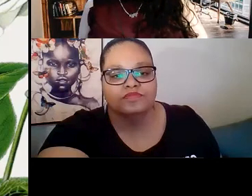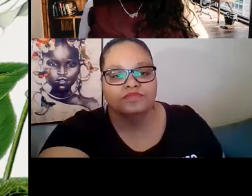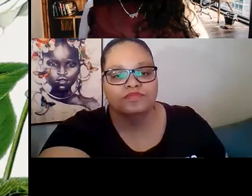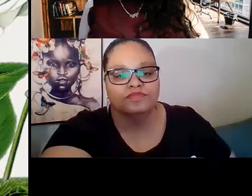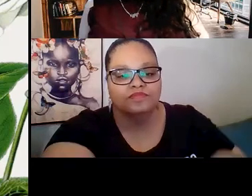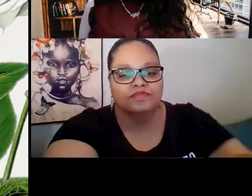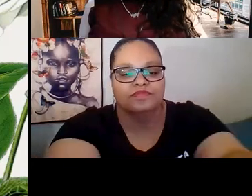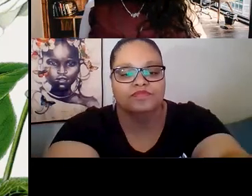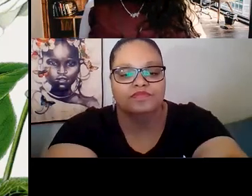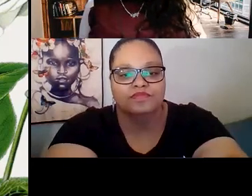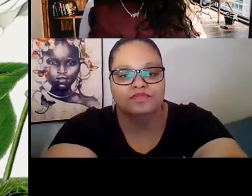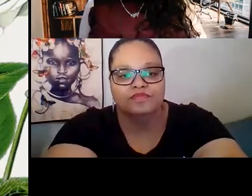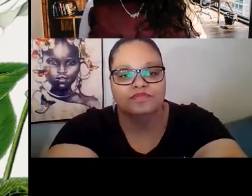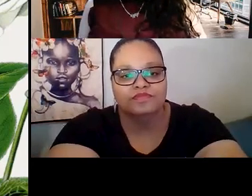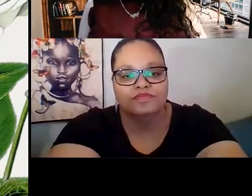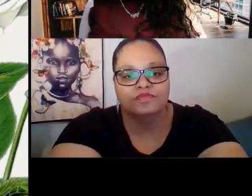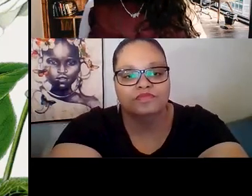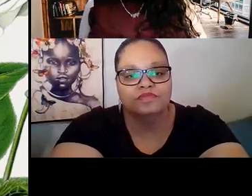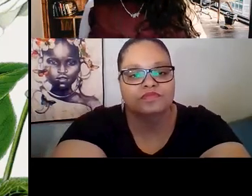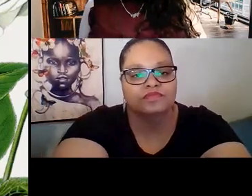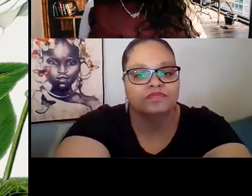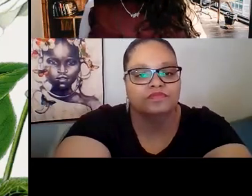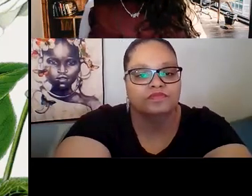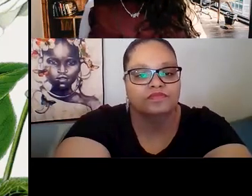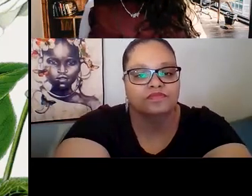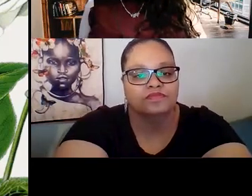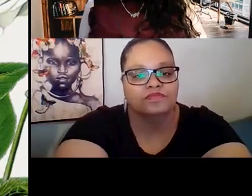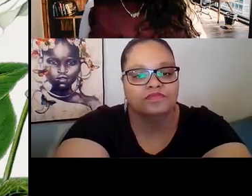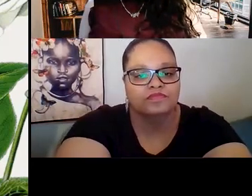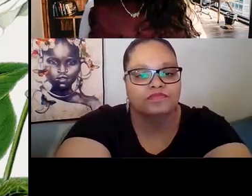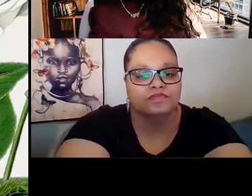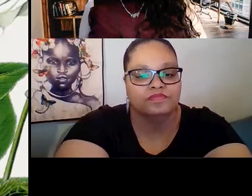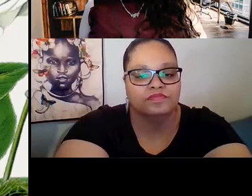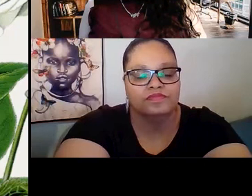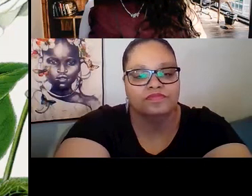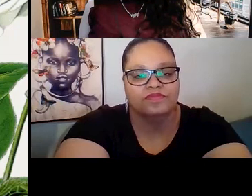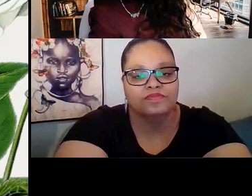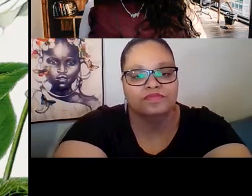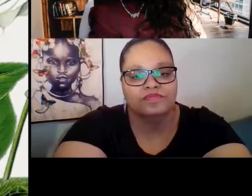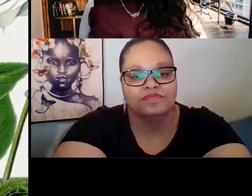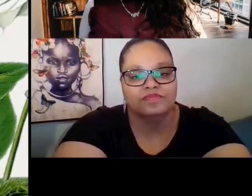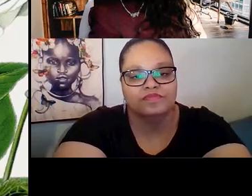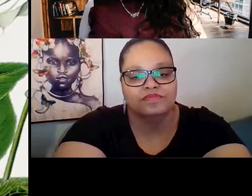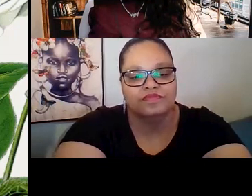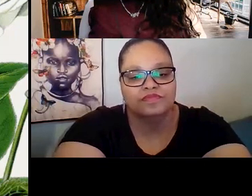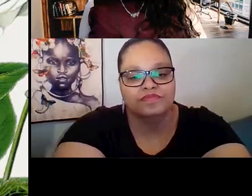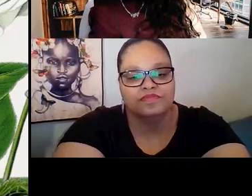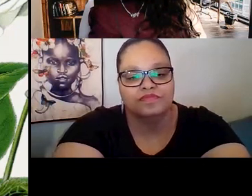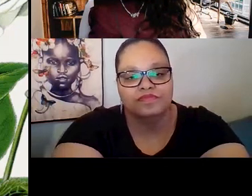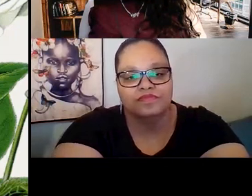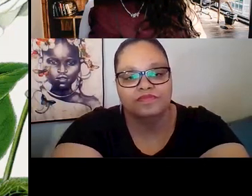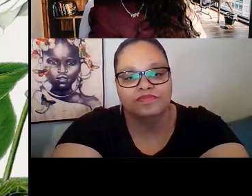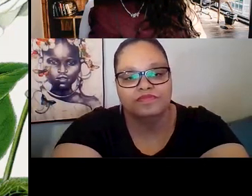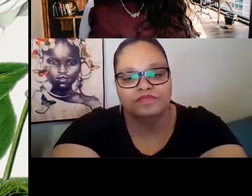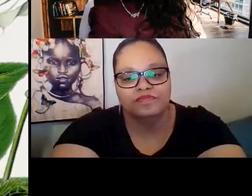until she was about to die. I had finally, quote unquote, lost a bunch of weight when I visited her on her very